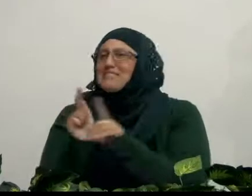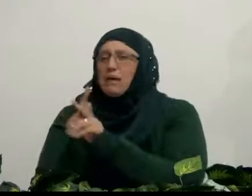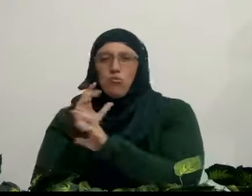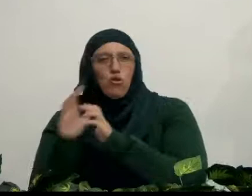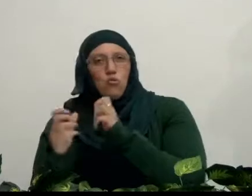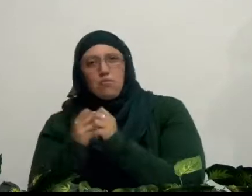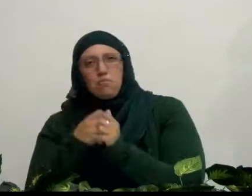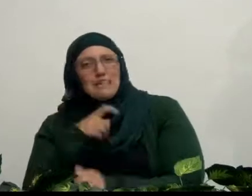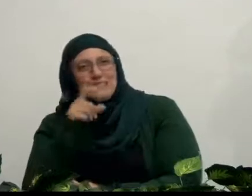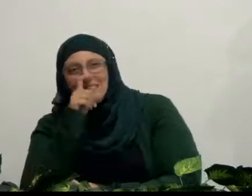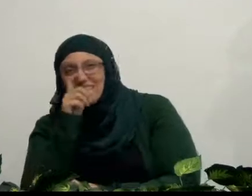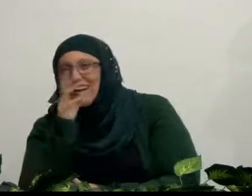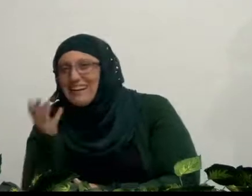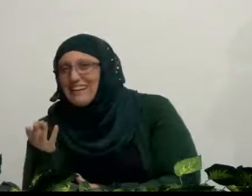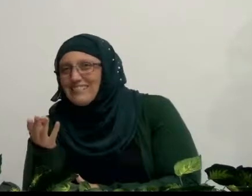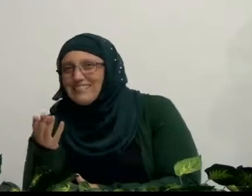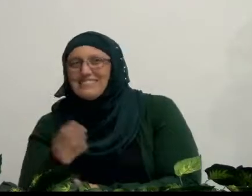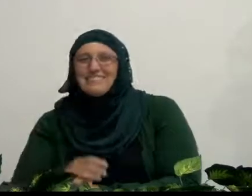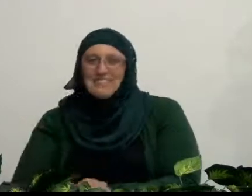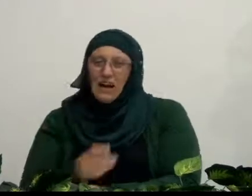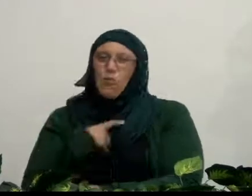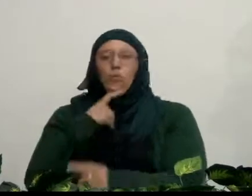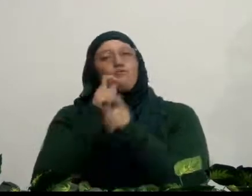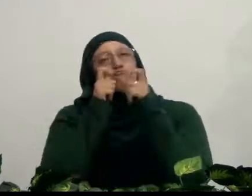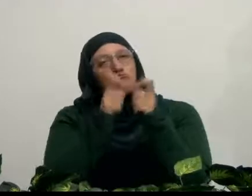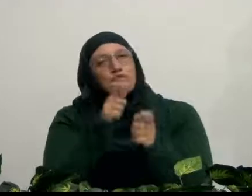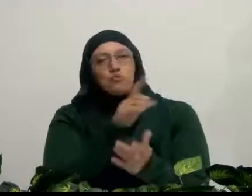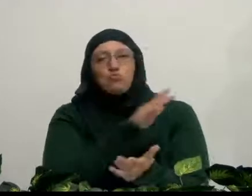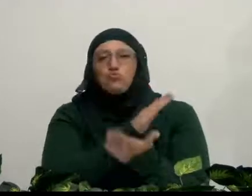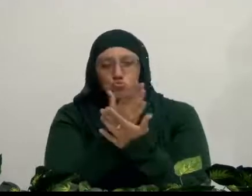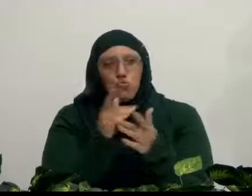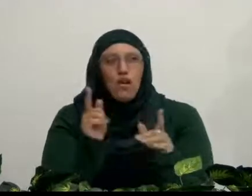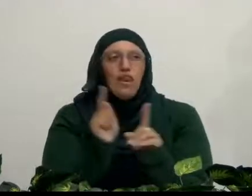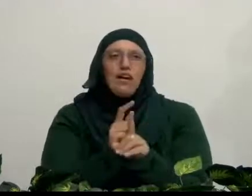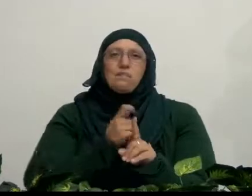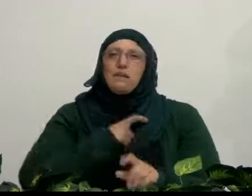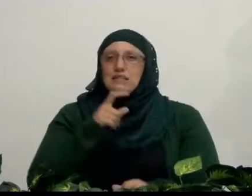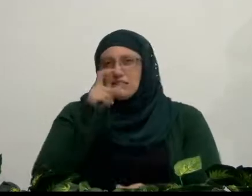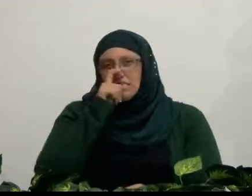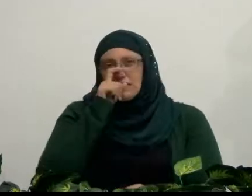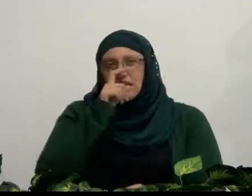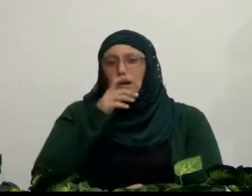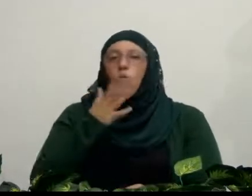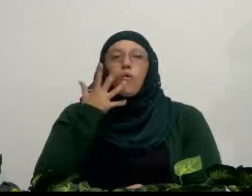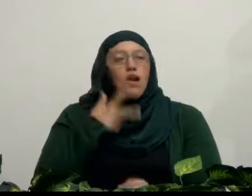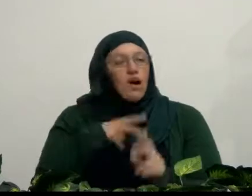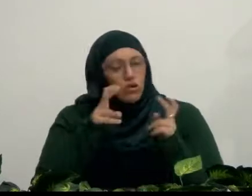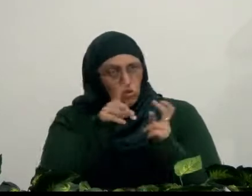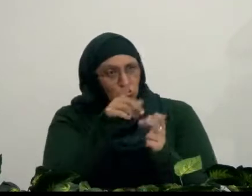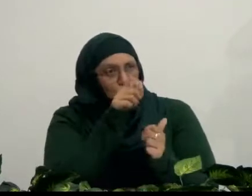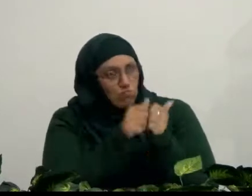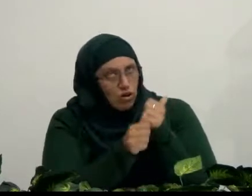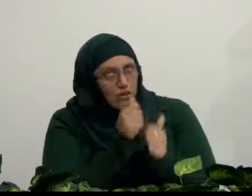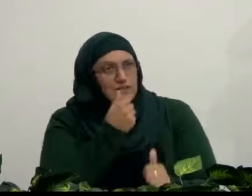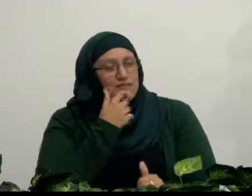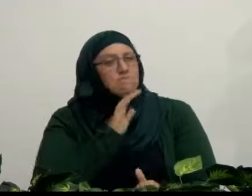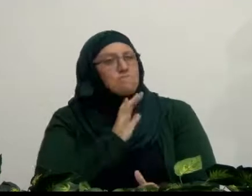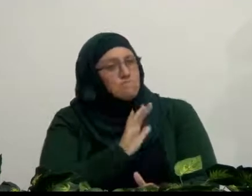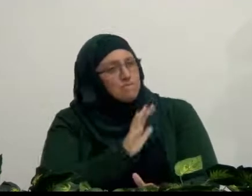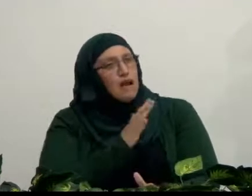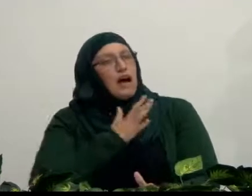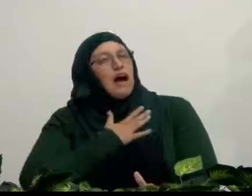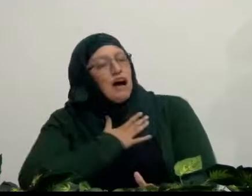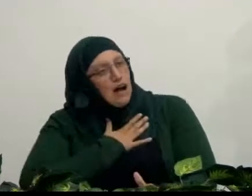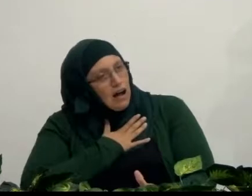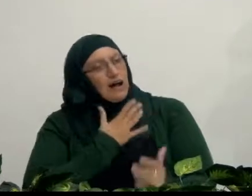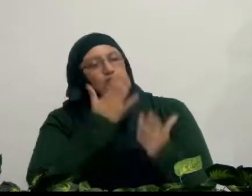my biological sister, I treat you like my sister. Brother, when I call you a brother, says a sister, I treat